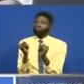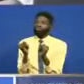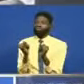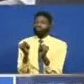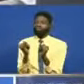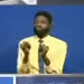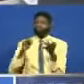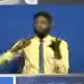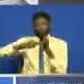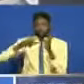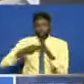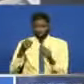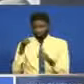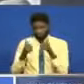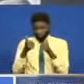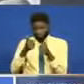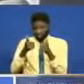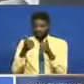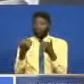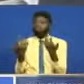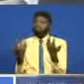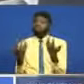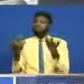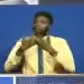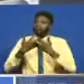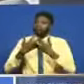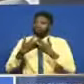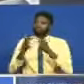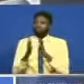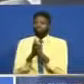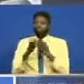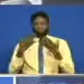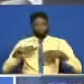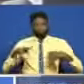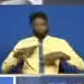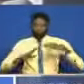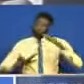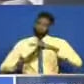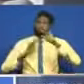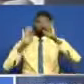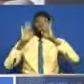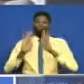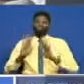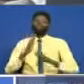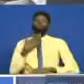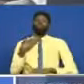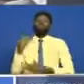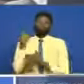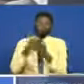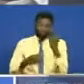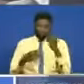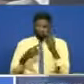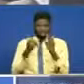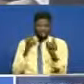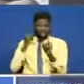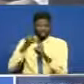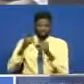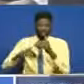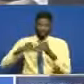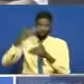that can meet the priority needs of these people for the next year.